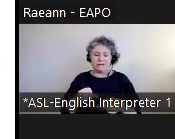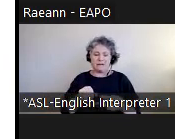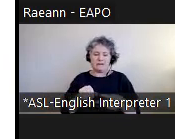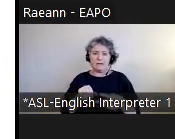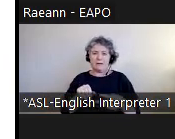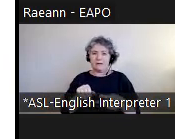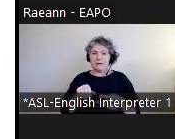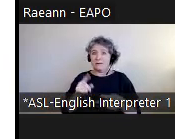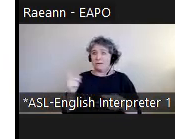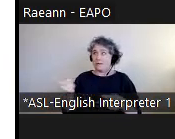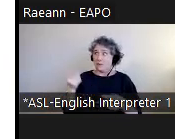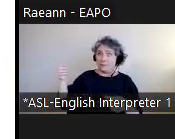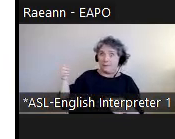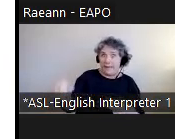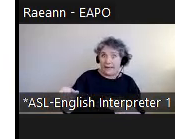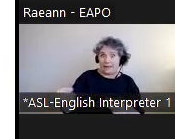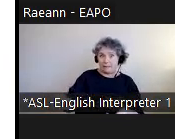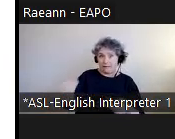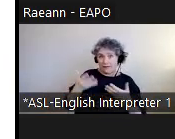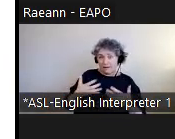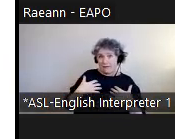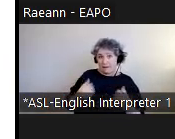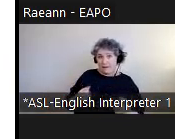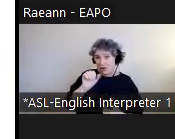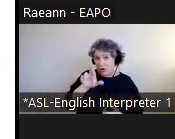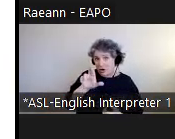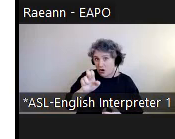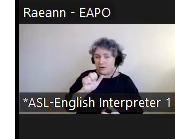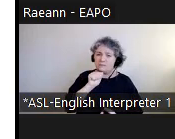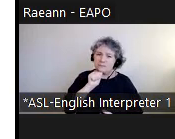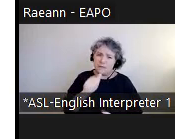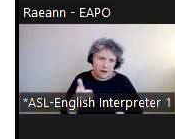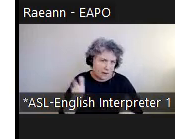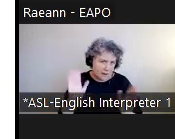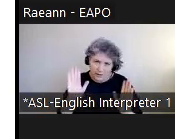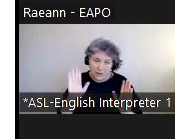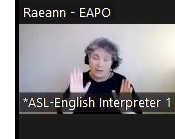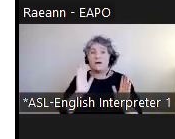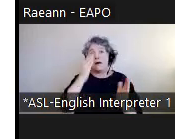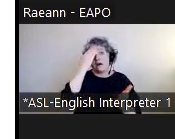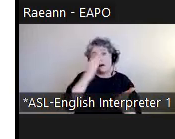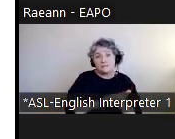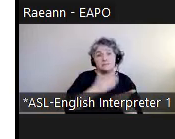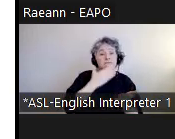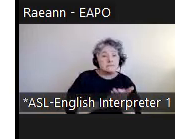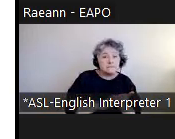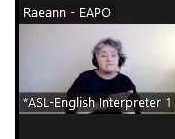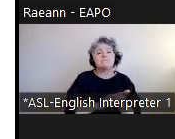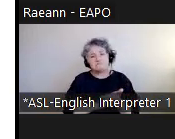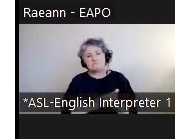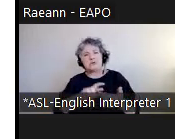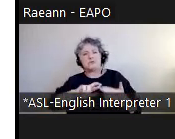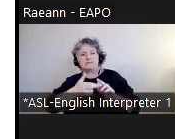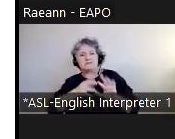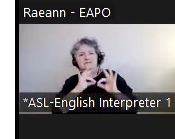care services unless they're your spouse, partner, or relative. So for example, if you're paying a PSW to provide health